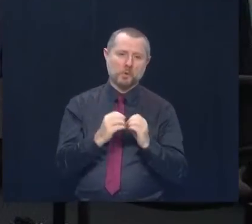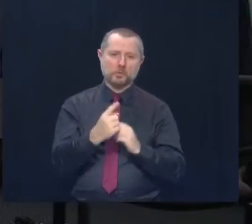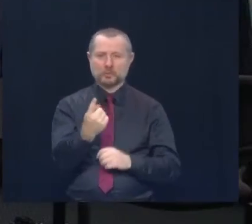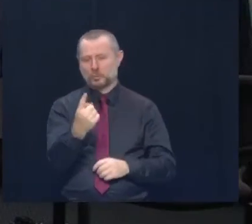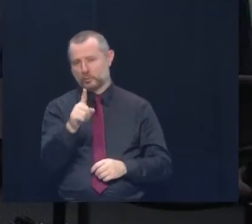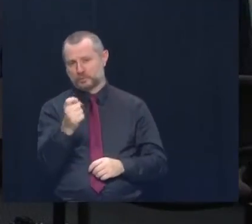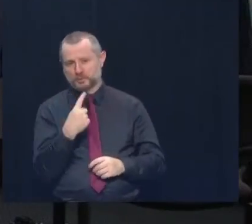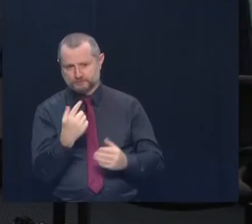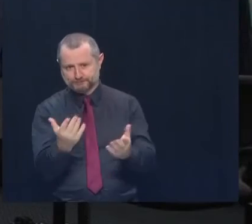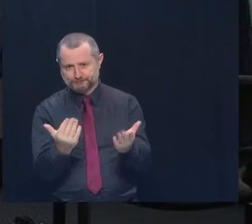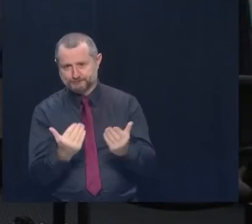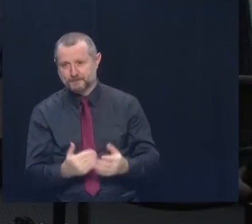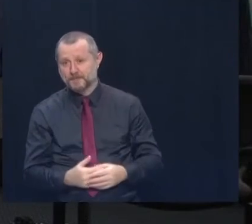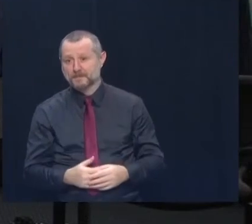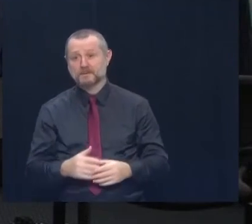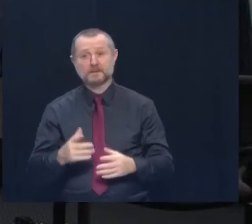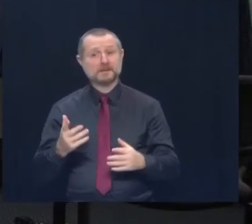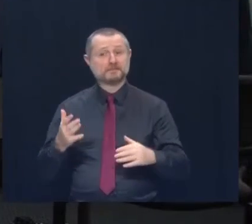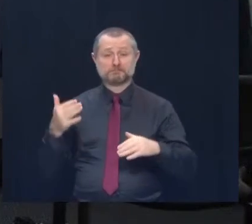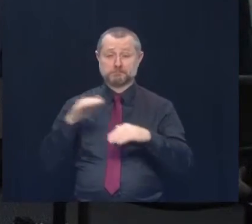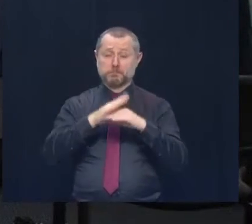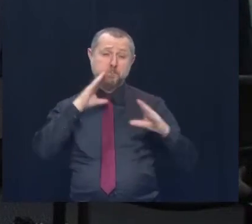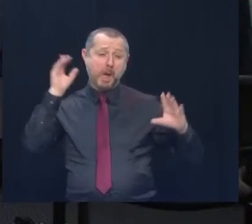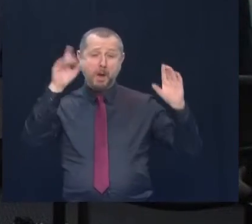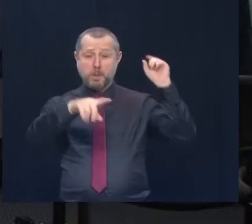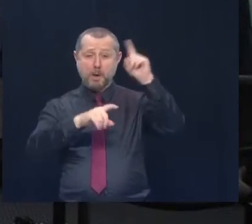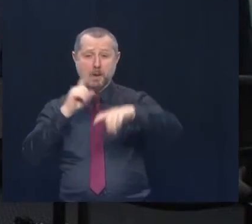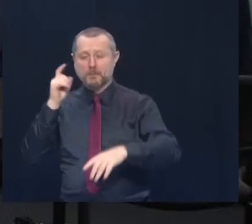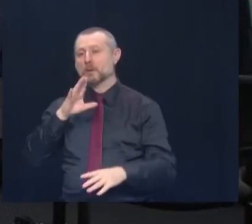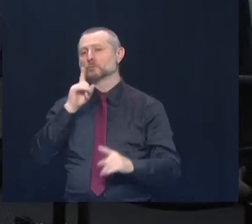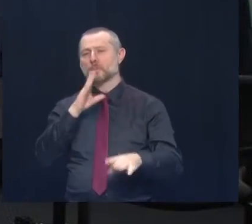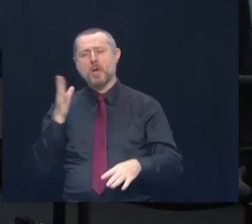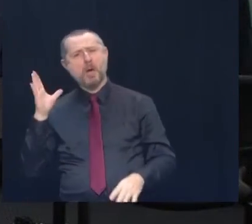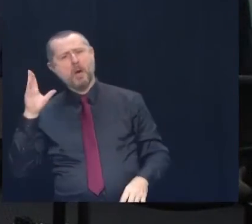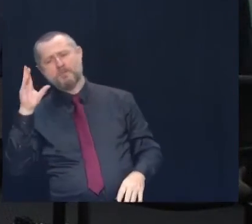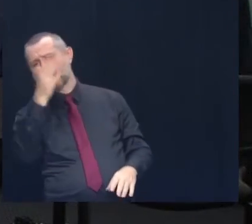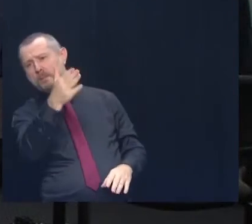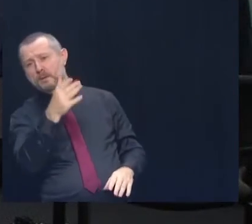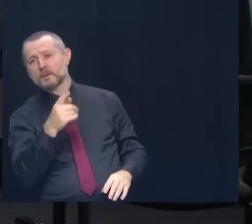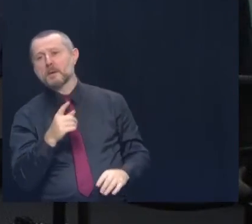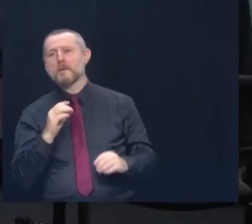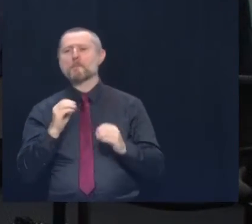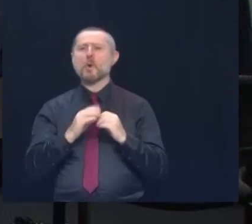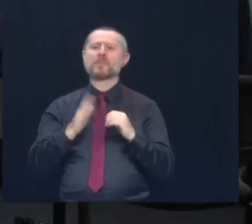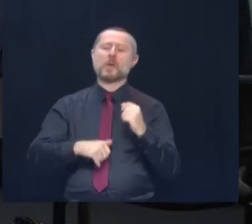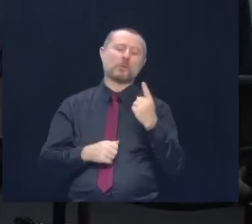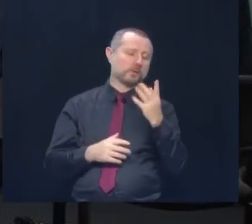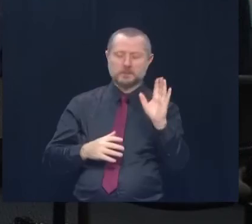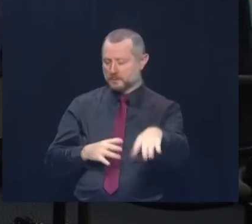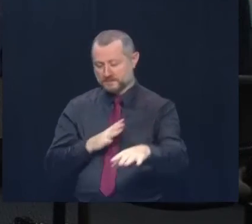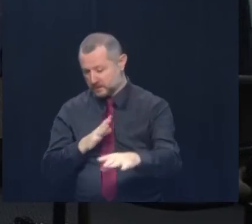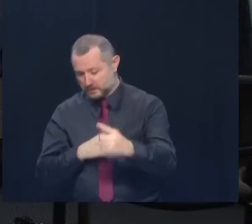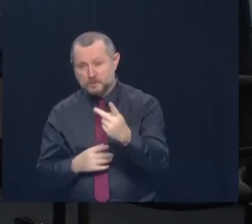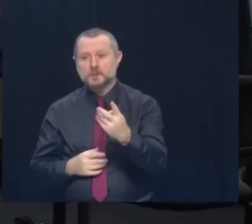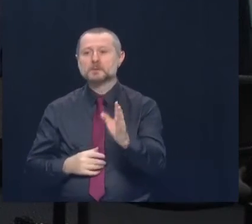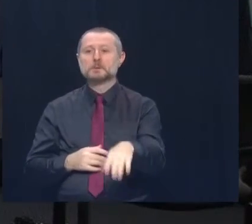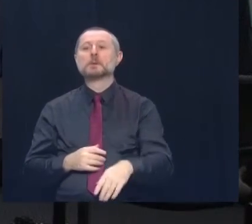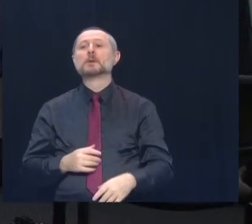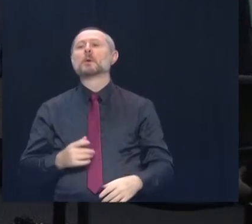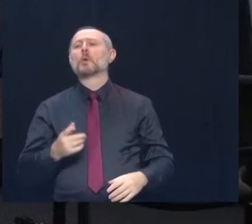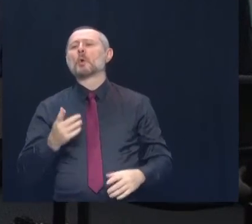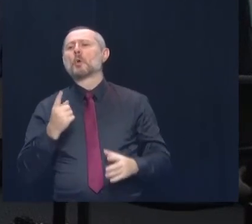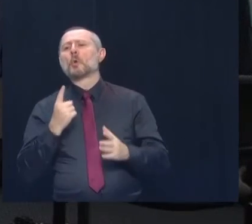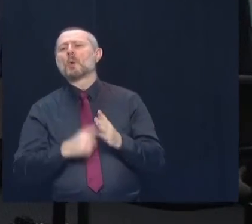the head of what measures I will do more than one more, I'm sorry. Can you talk about what measures the state may be